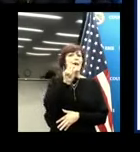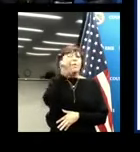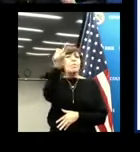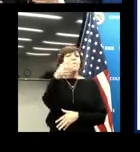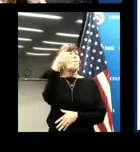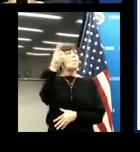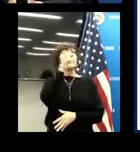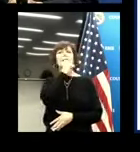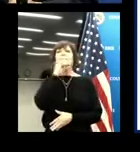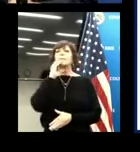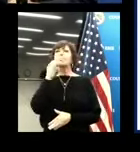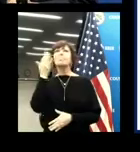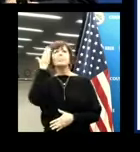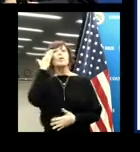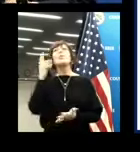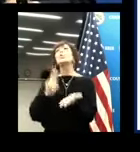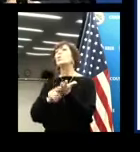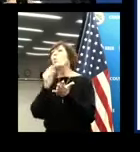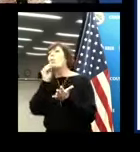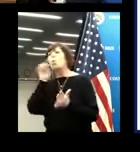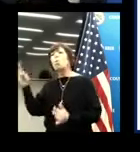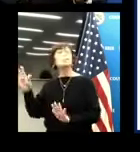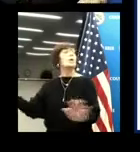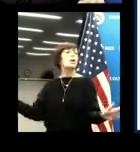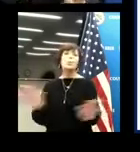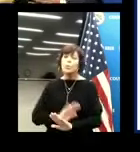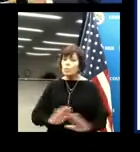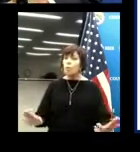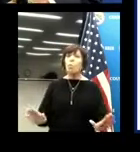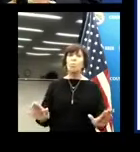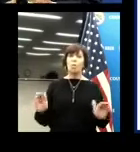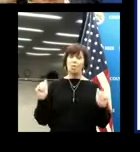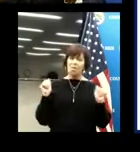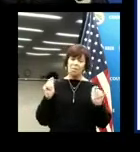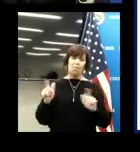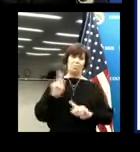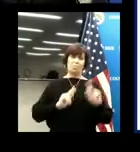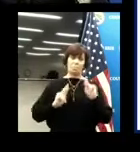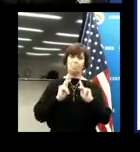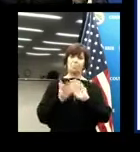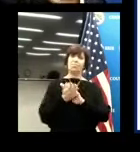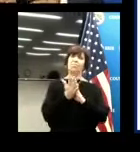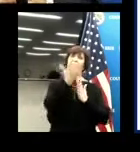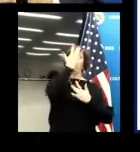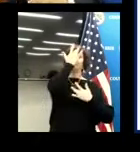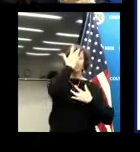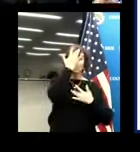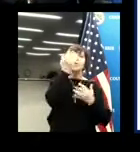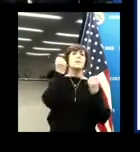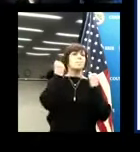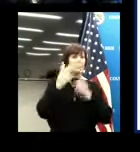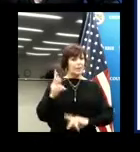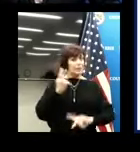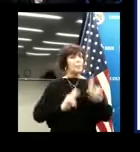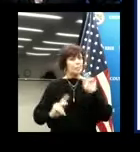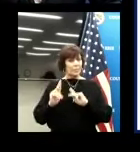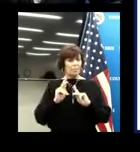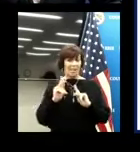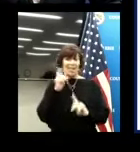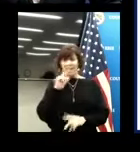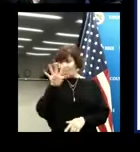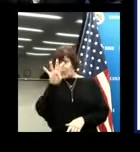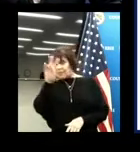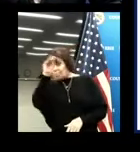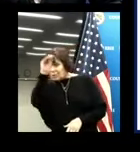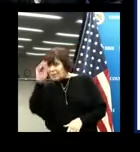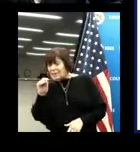older people coming from senior homes that are actually going to the hospital. There are a great deal of individuals, actually, as you said,